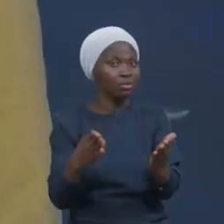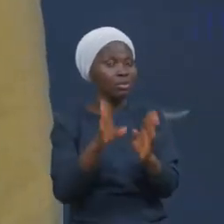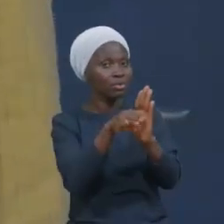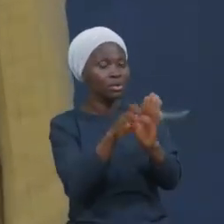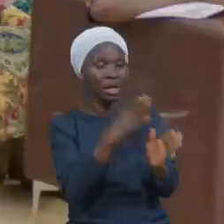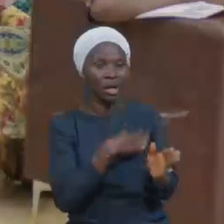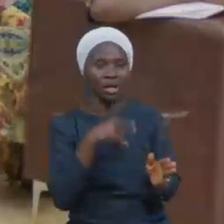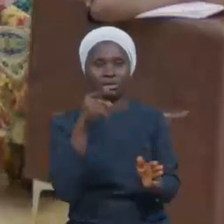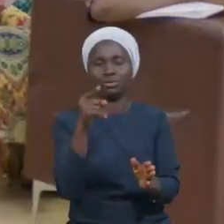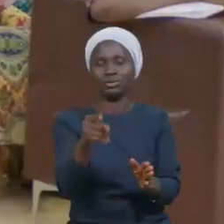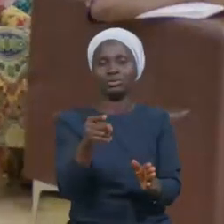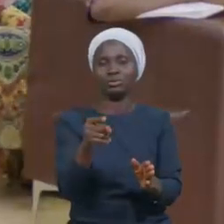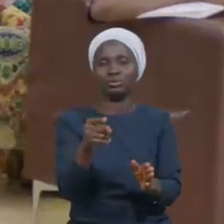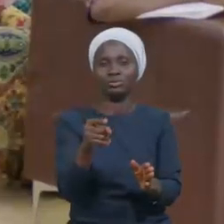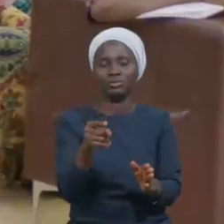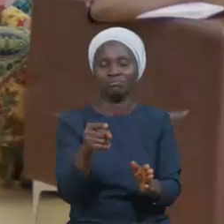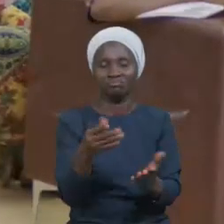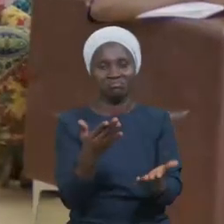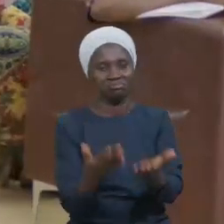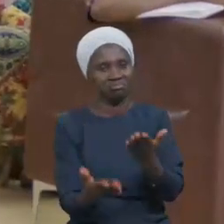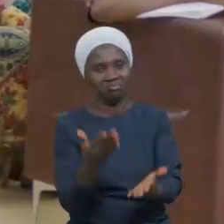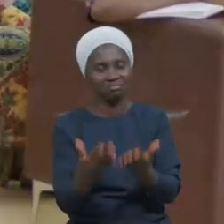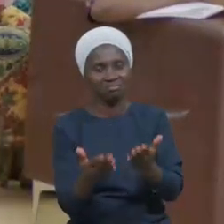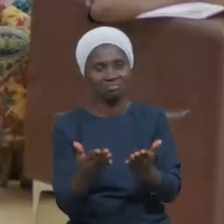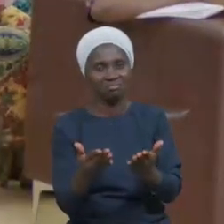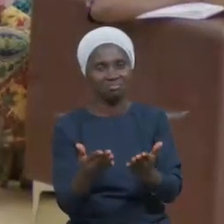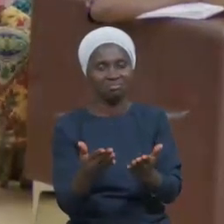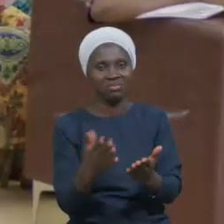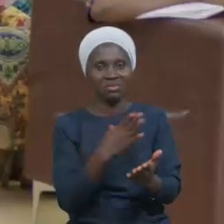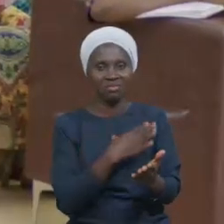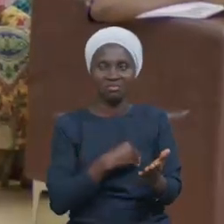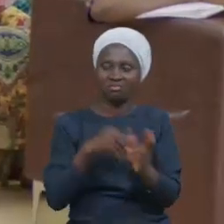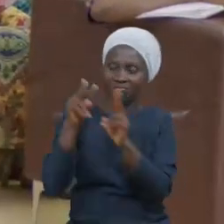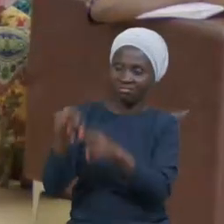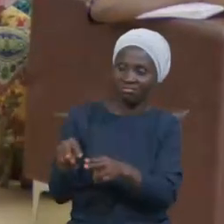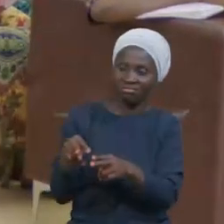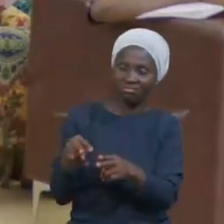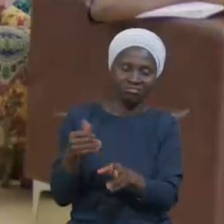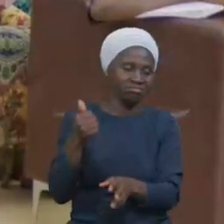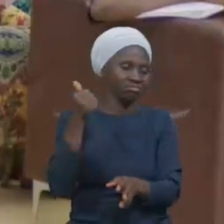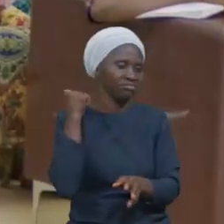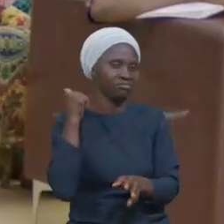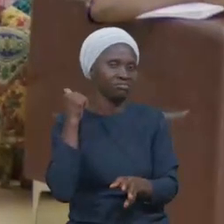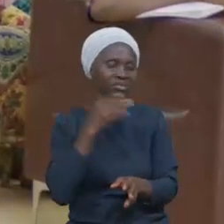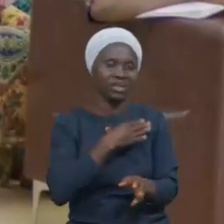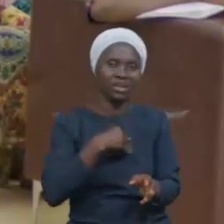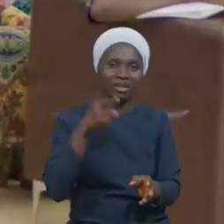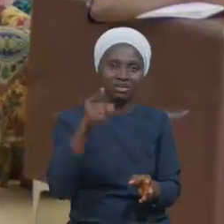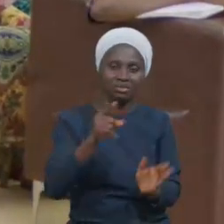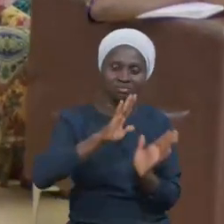and you kind of shun him, stab